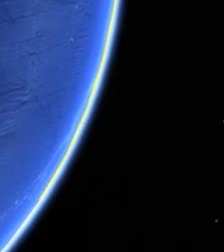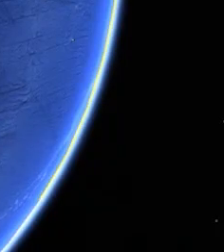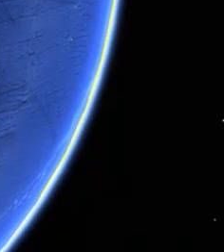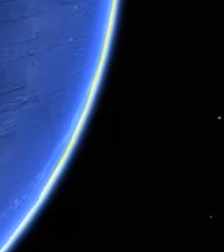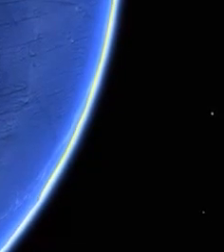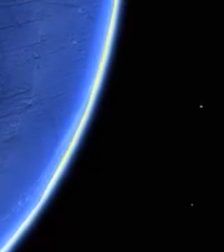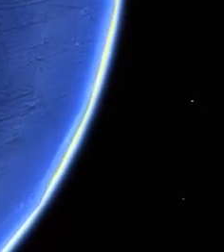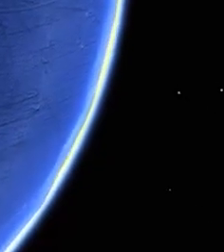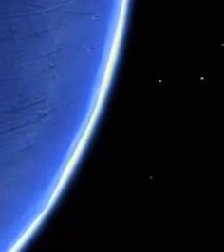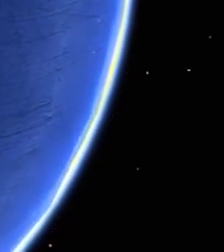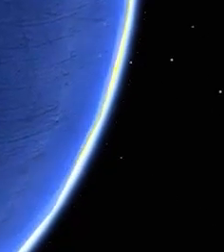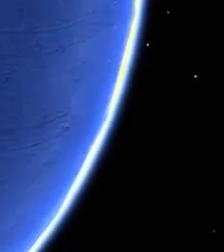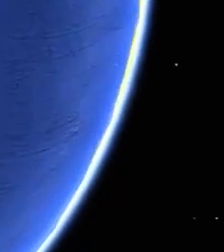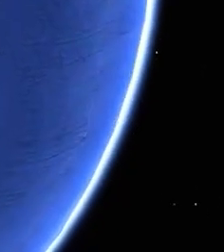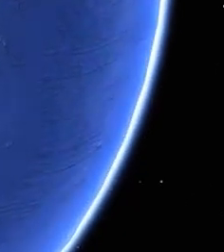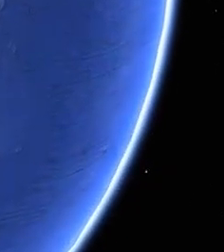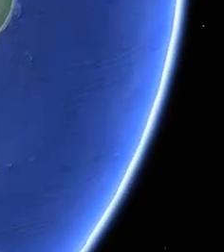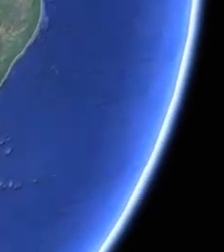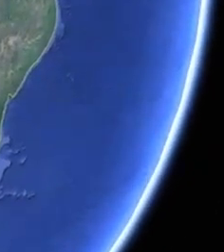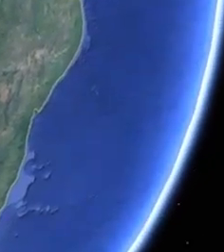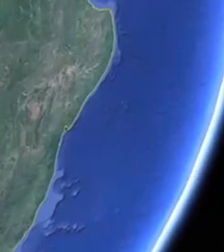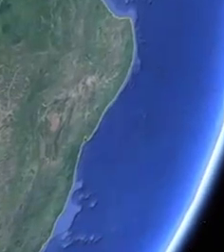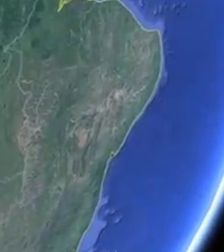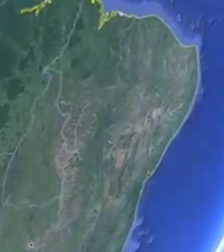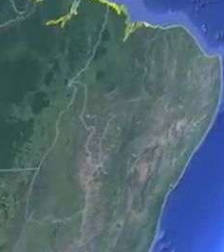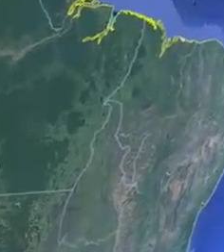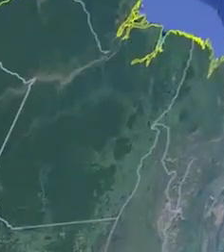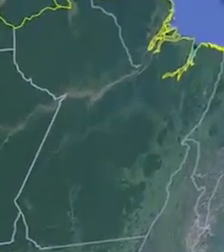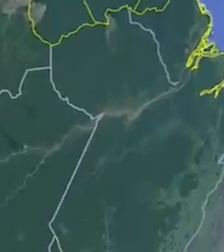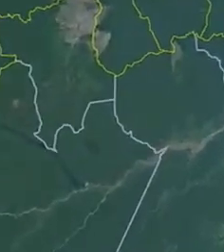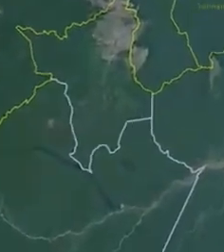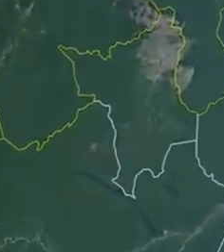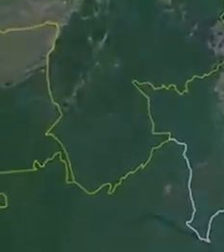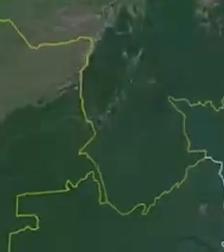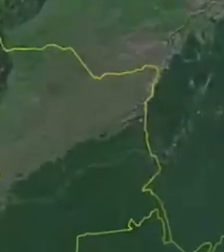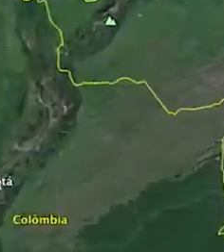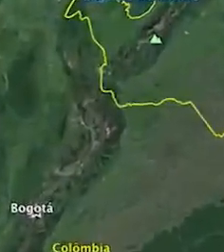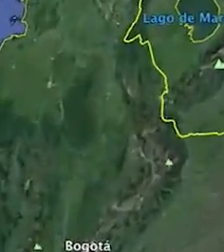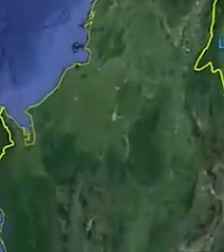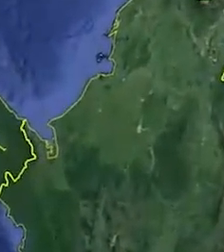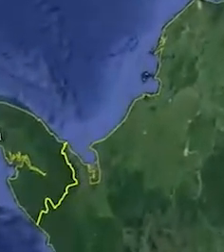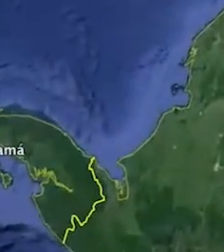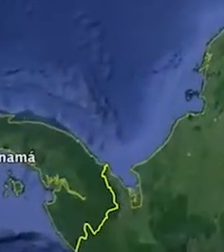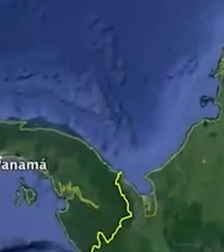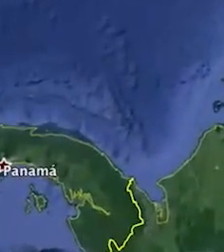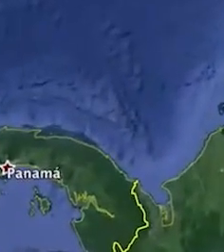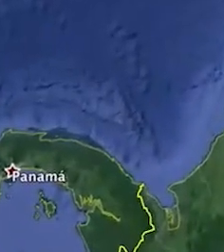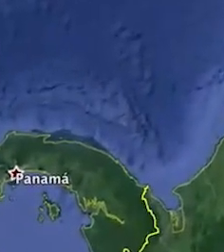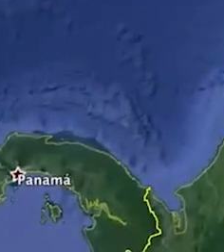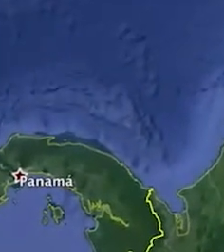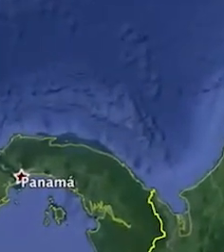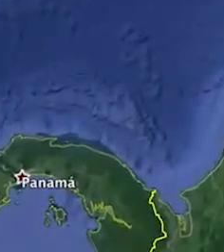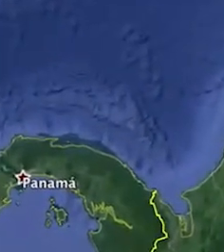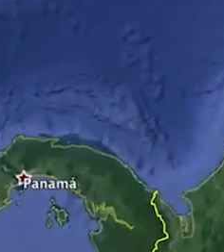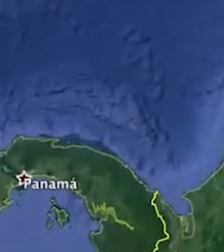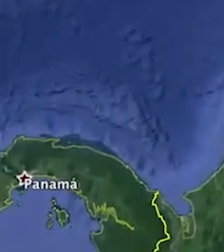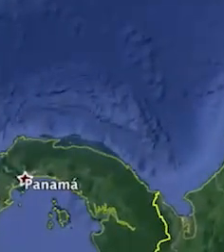doctrine and the direction of the Holy Spirit of God, and united by the living Word.